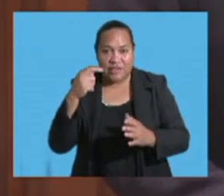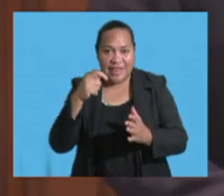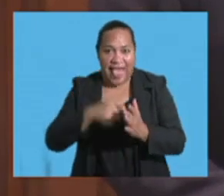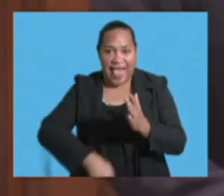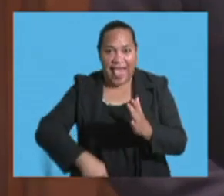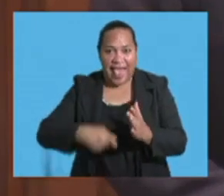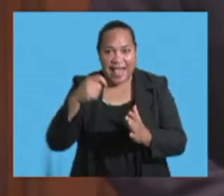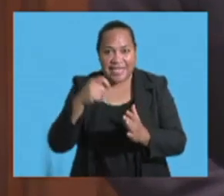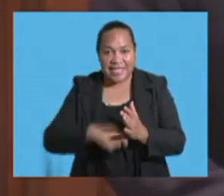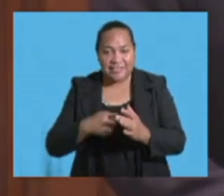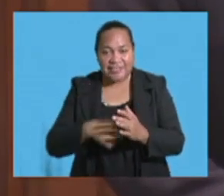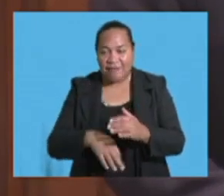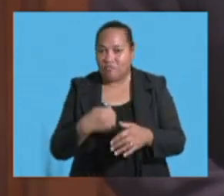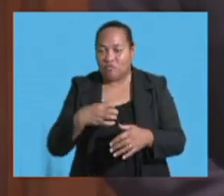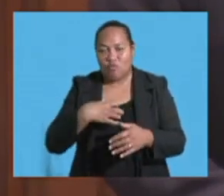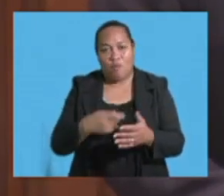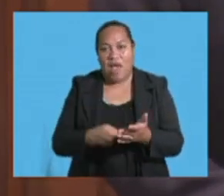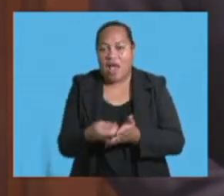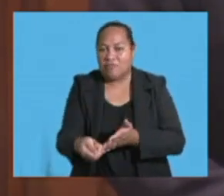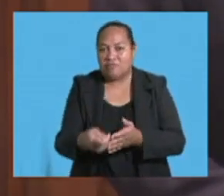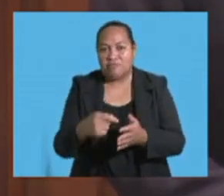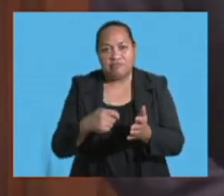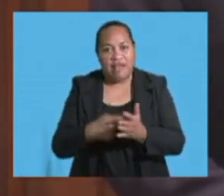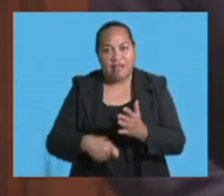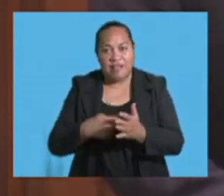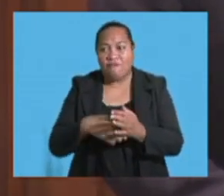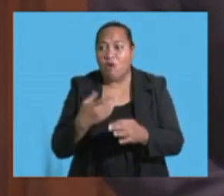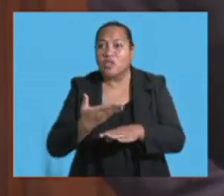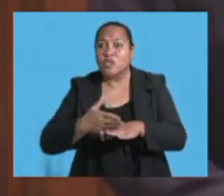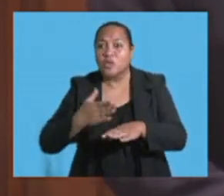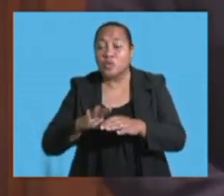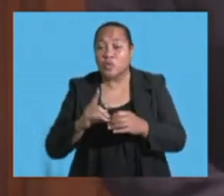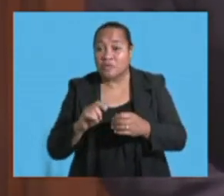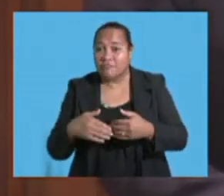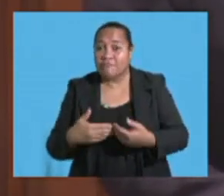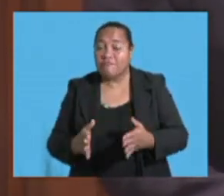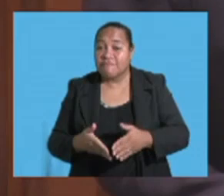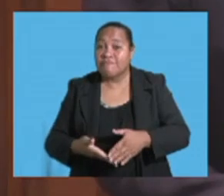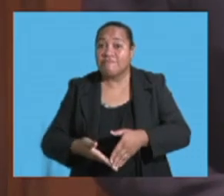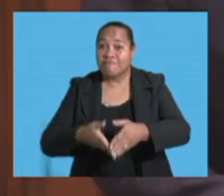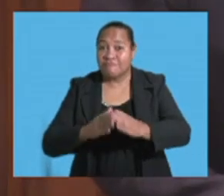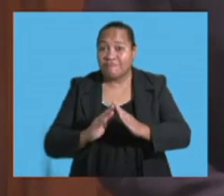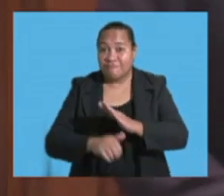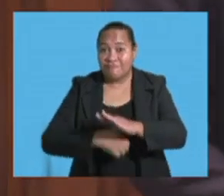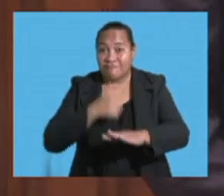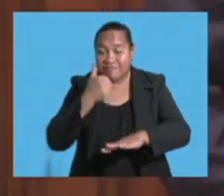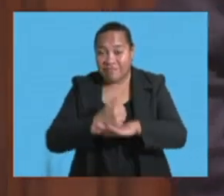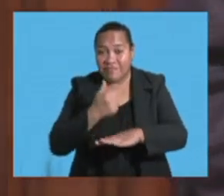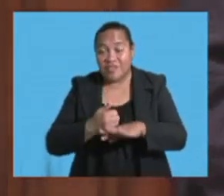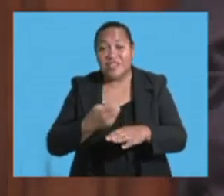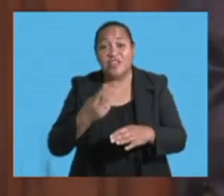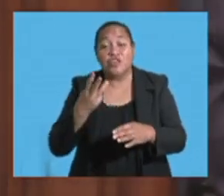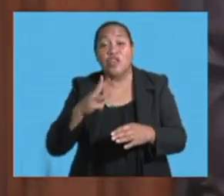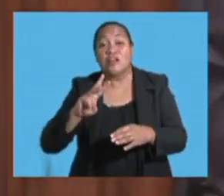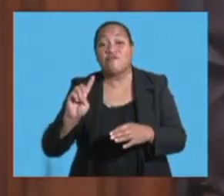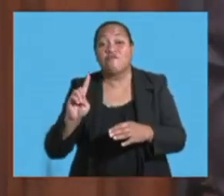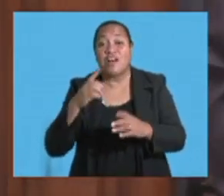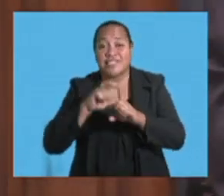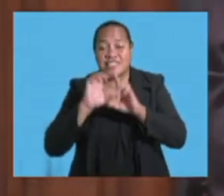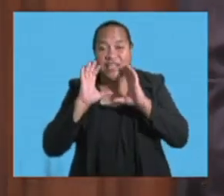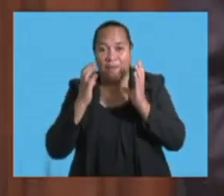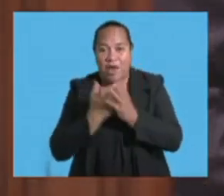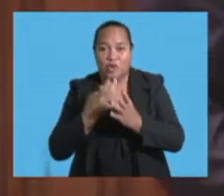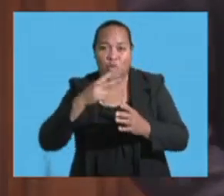include tax exemption for new business established before 31st December 2018. The length of tax holiday is